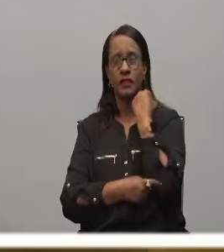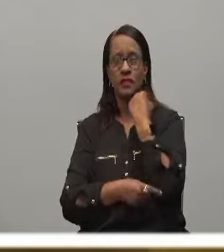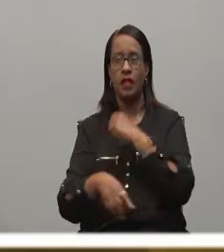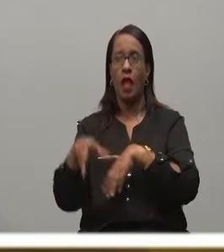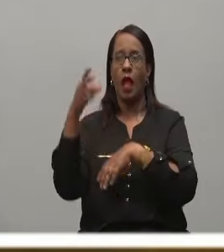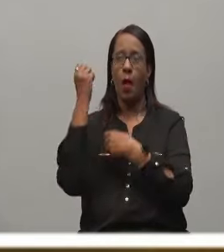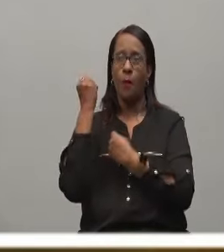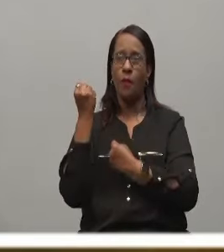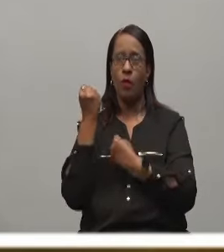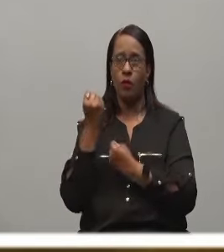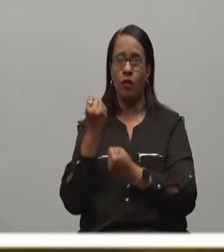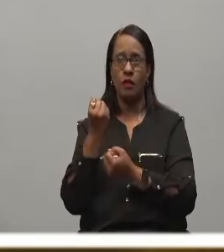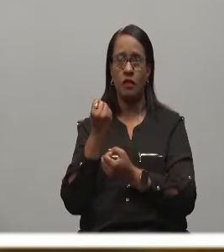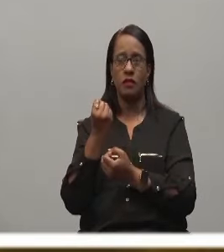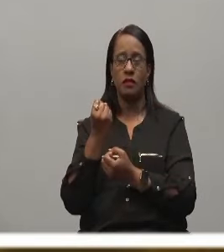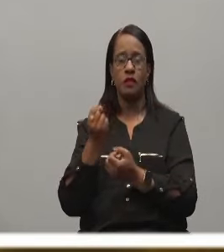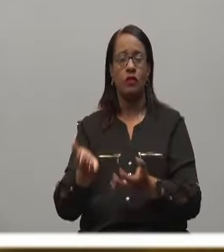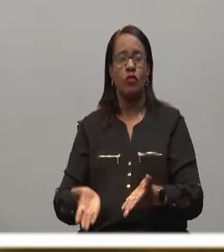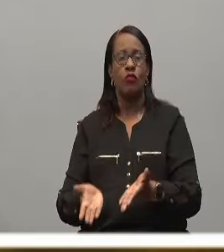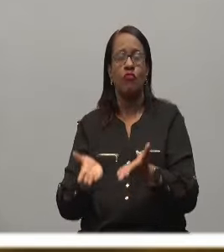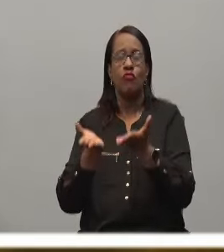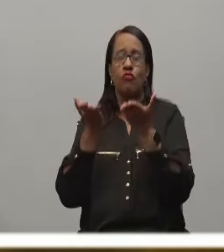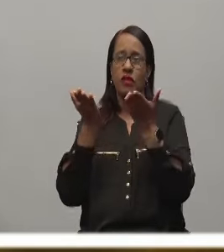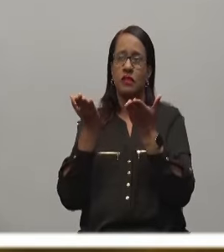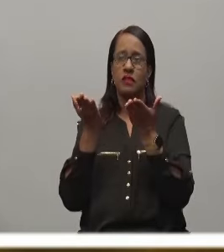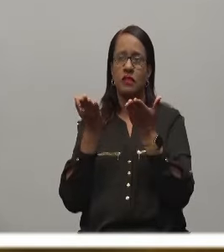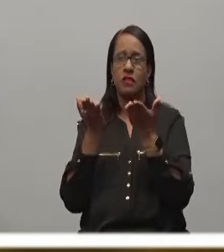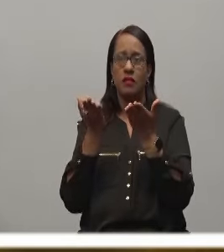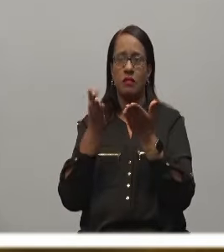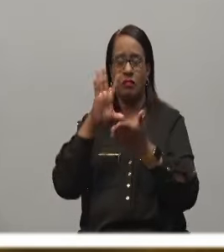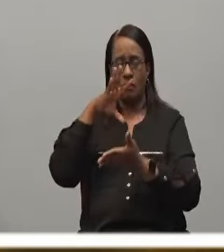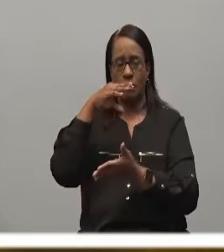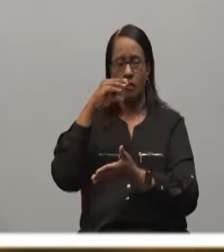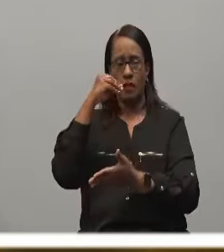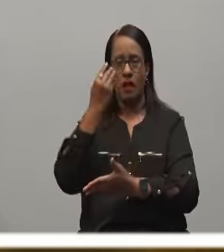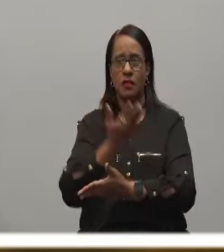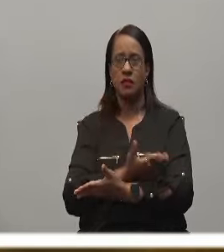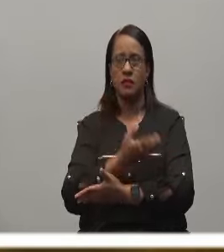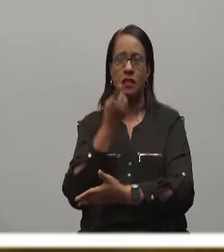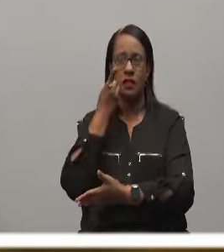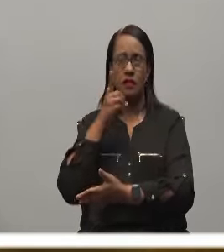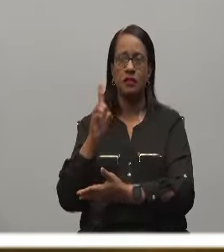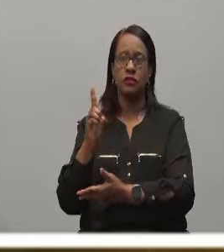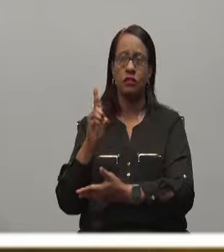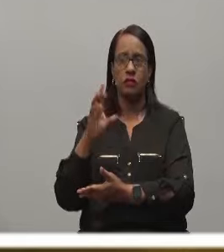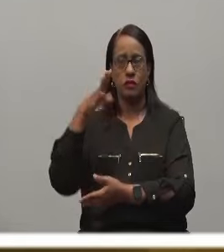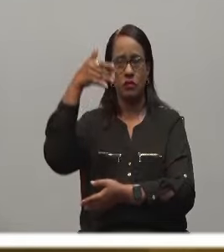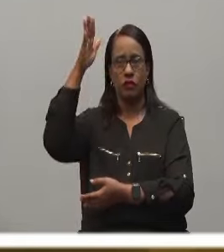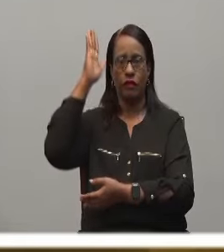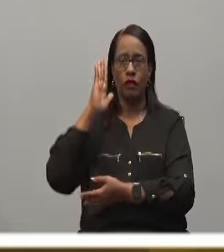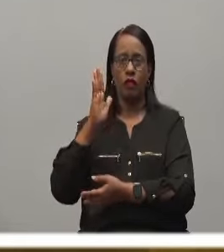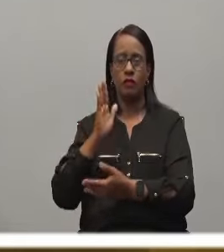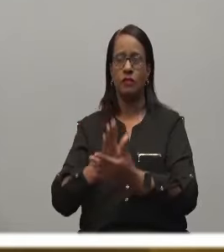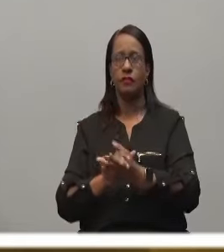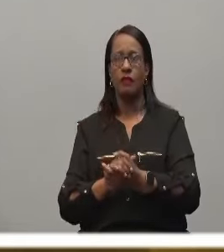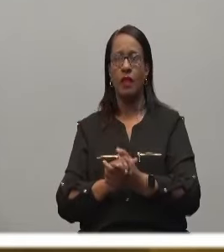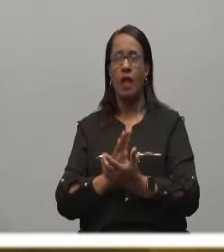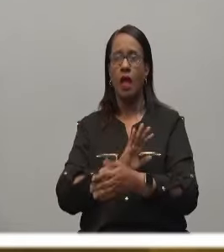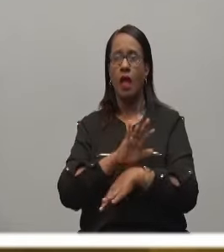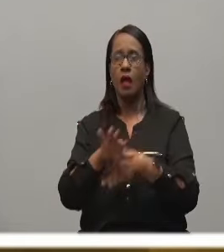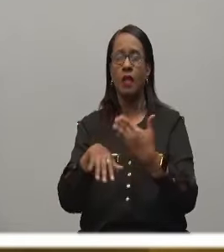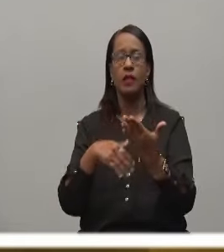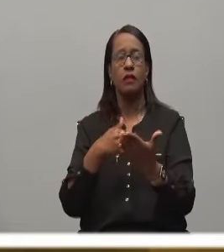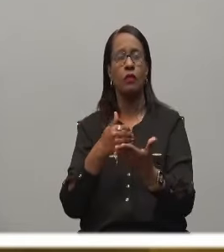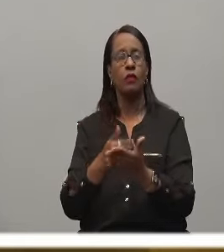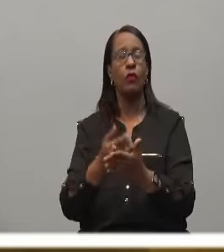to raise us up as sons and daughters of God. And that is